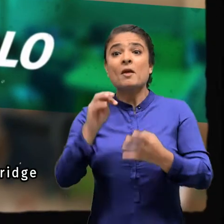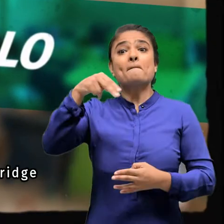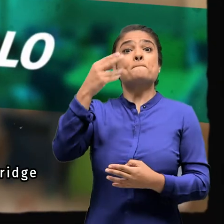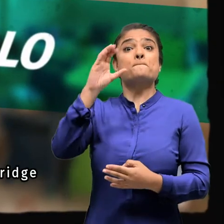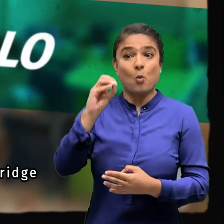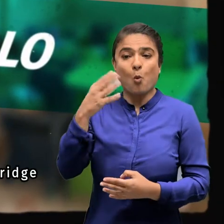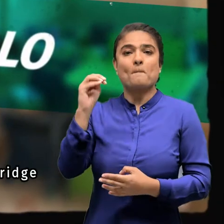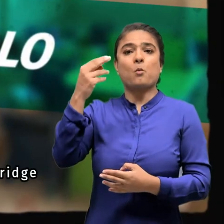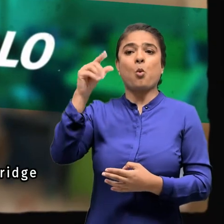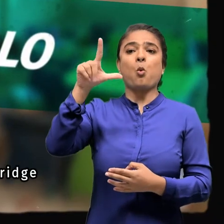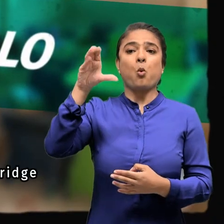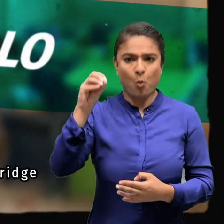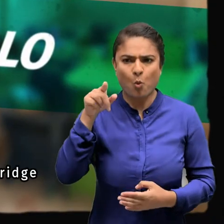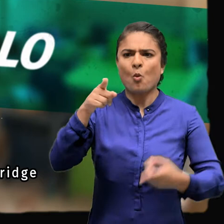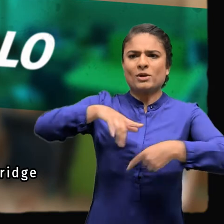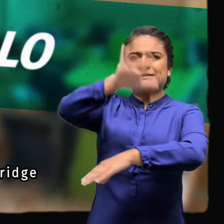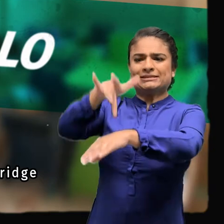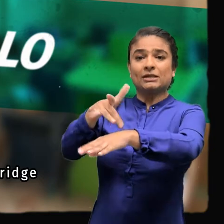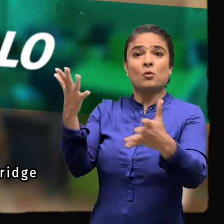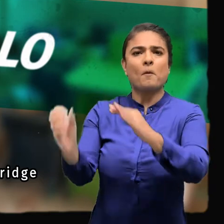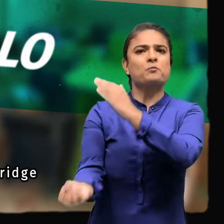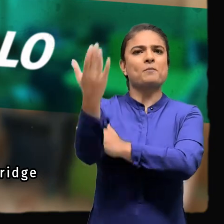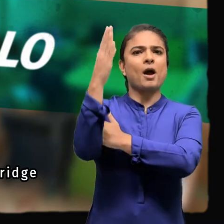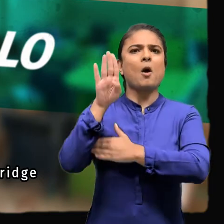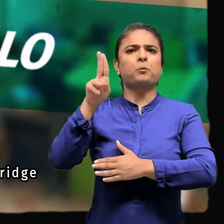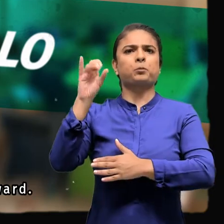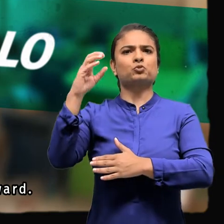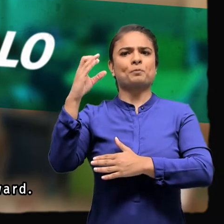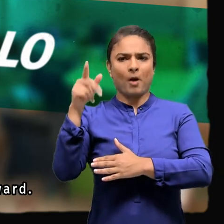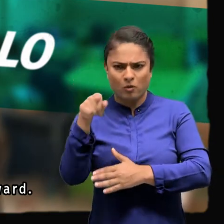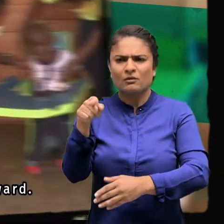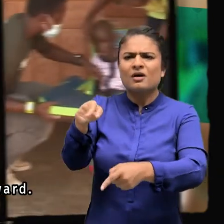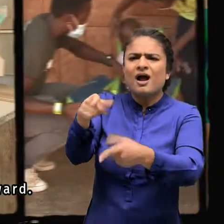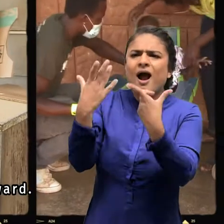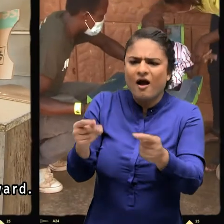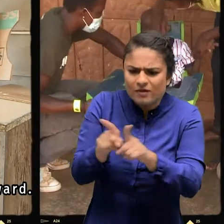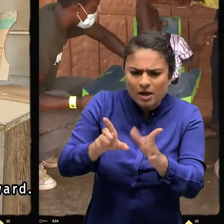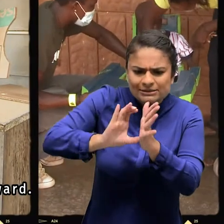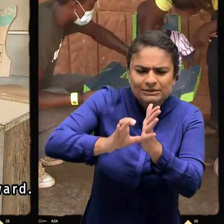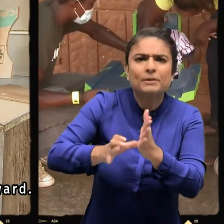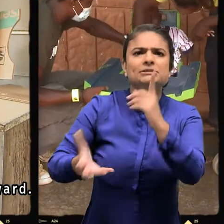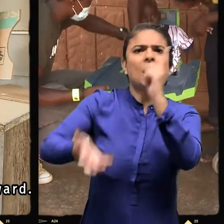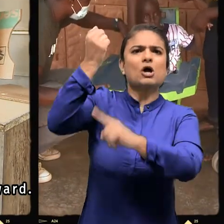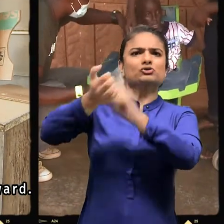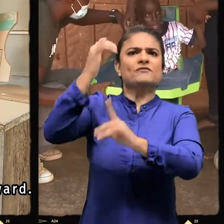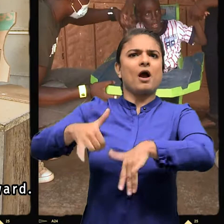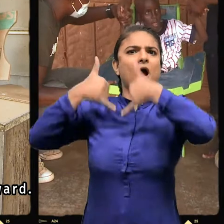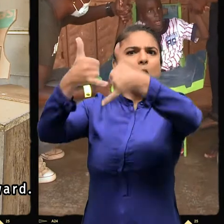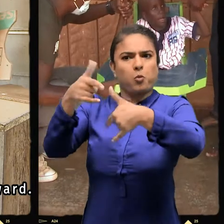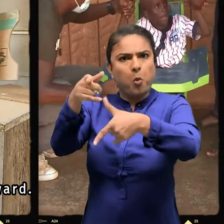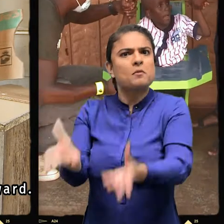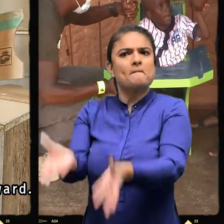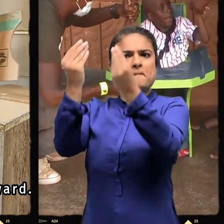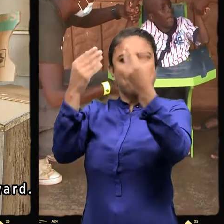We travel all the way to Bushbuck Ridge to visit with Mpho Mohlolo, the winner of the 2019 SAB